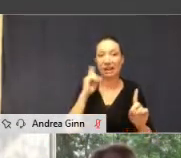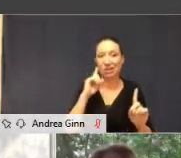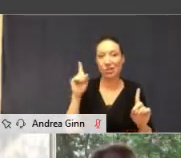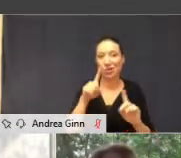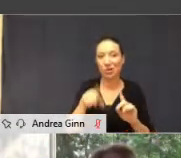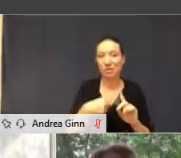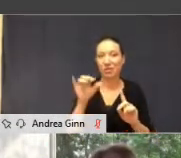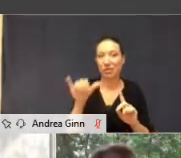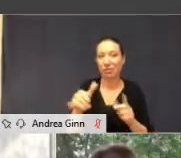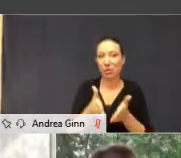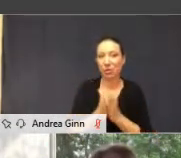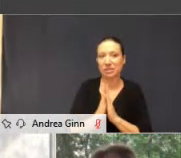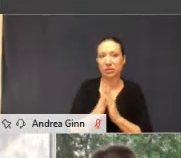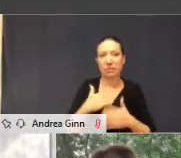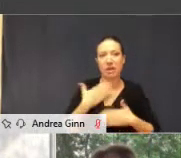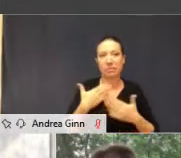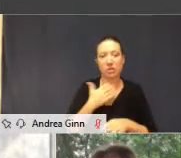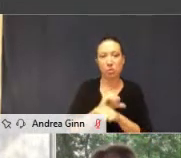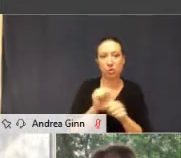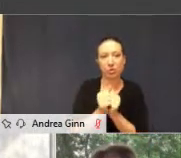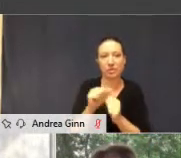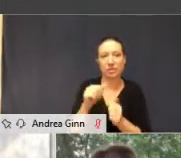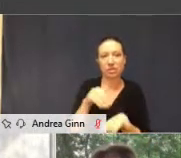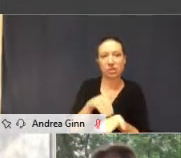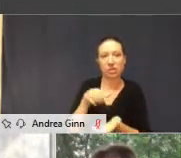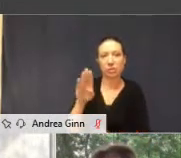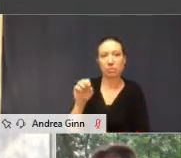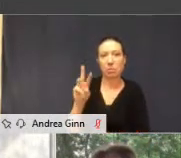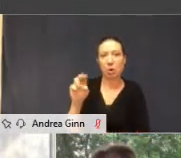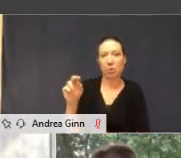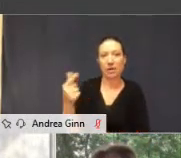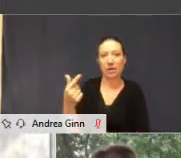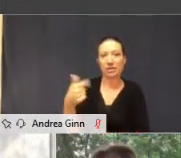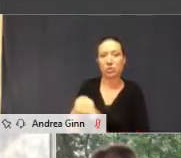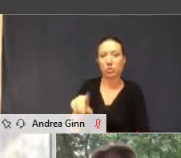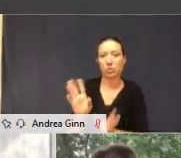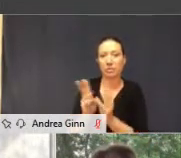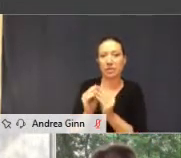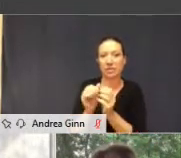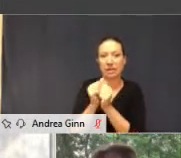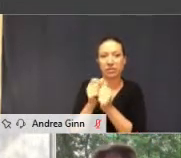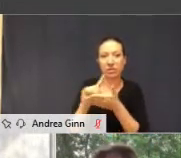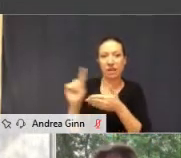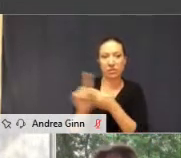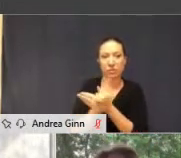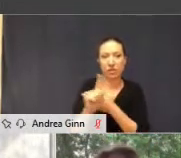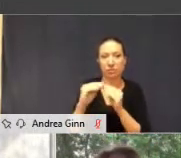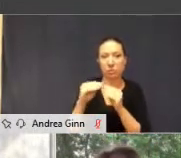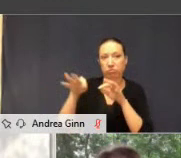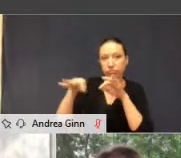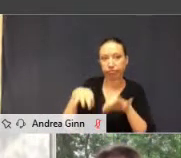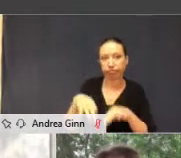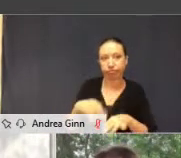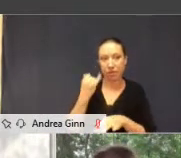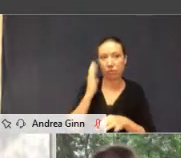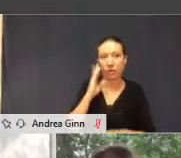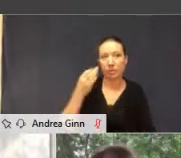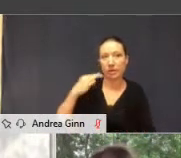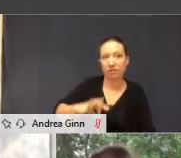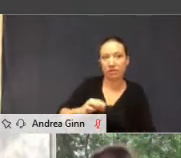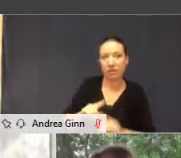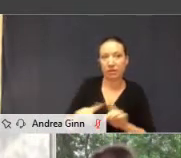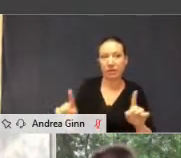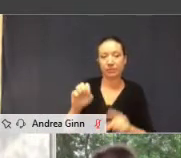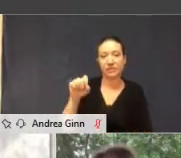happy to work with Dr. Bowen to meet with you next week and give you more information if that's helpful. But we will, and the